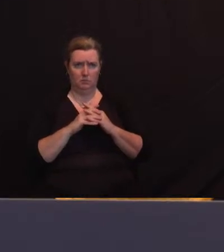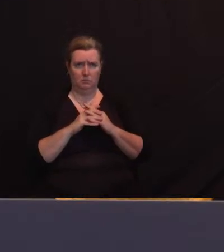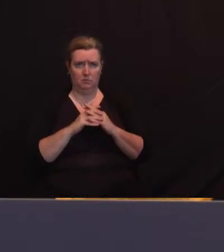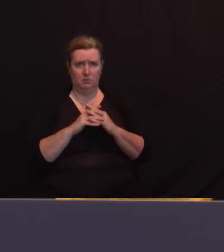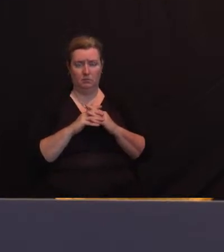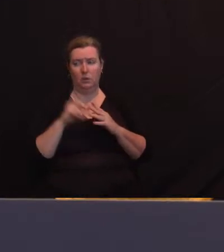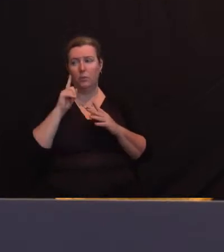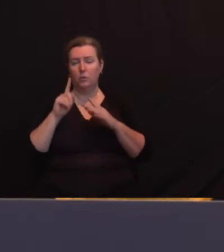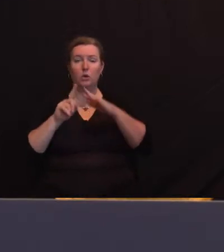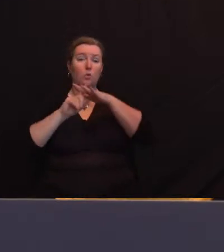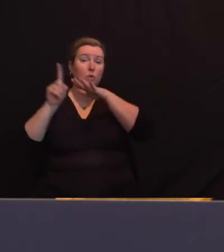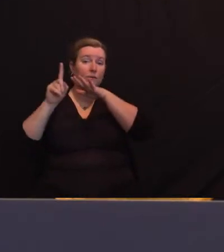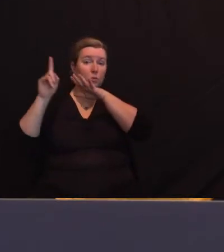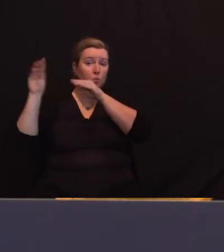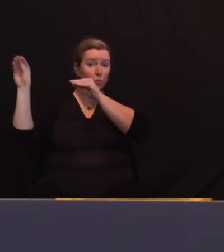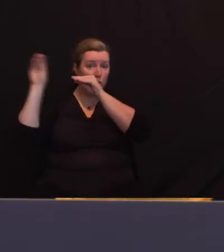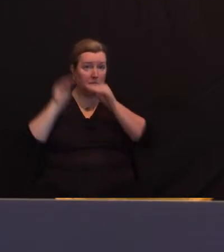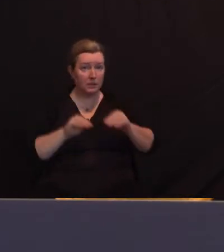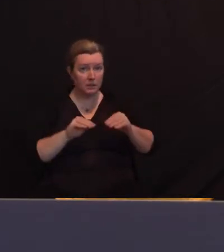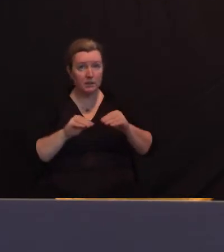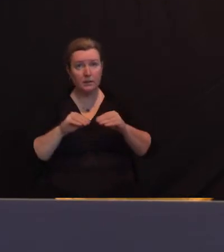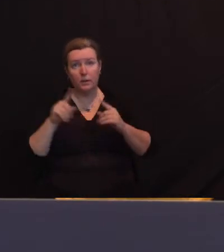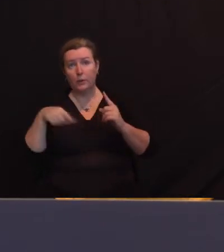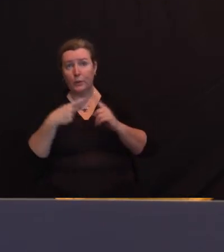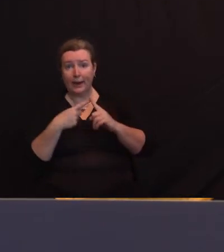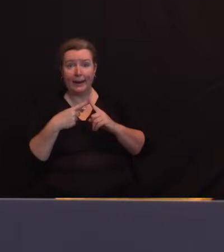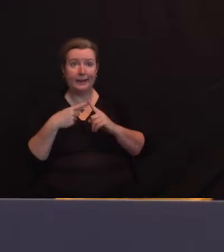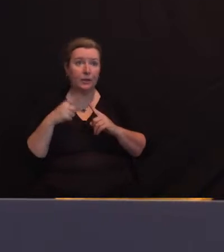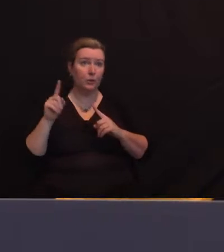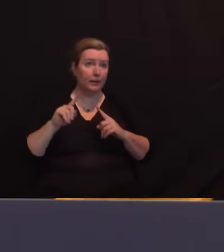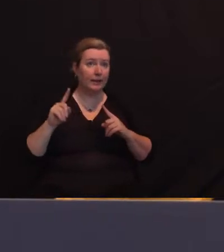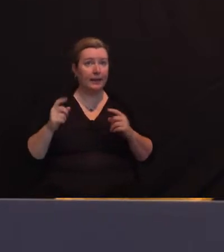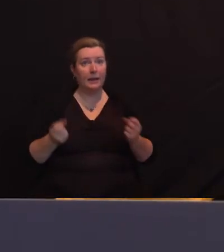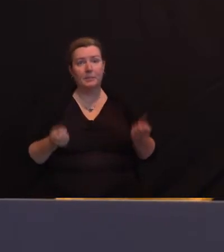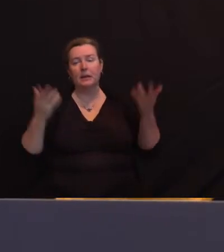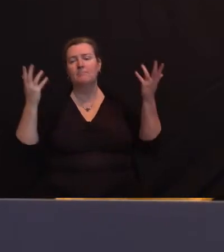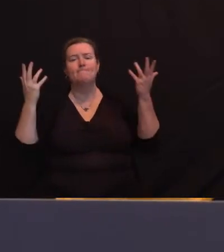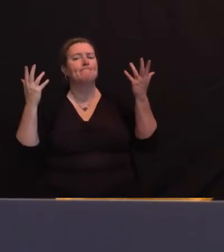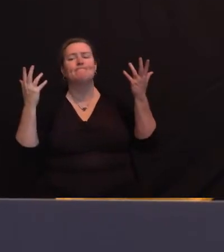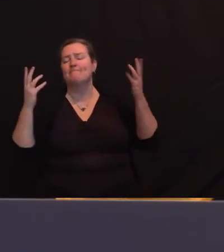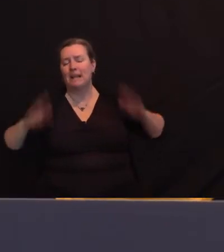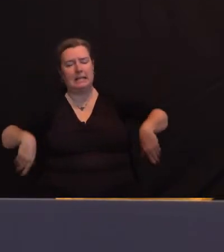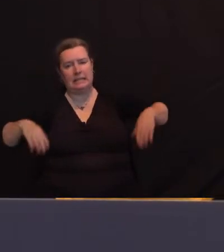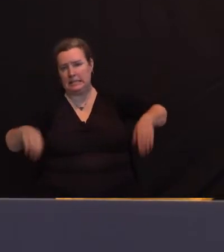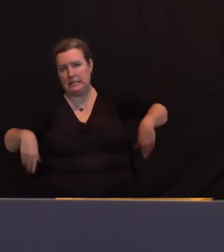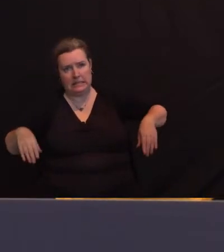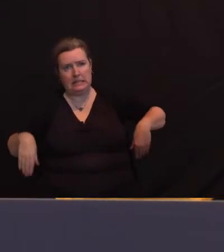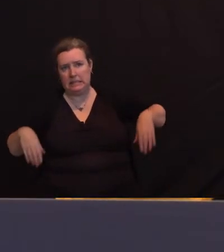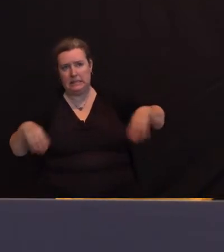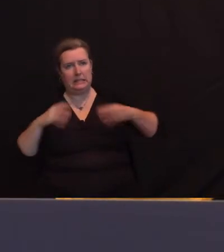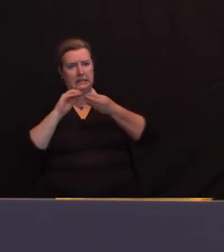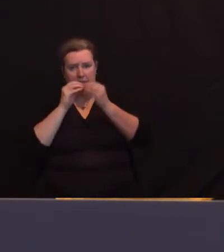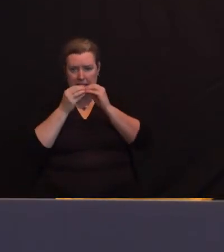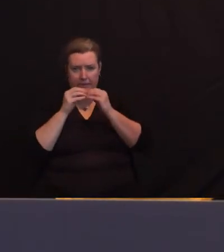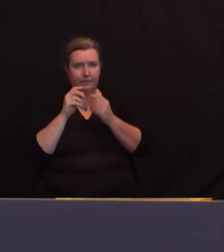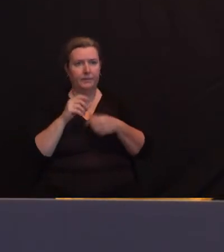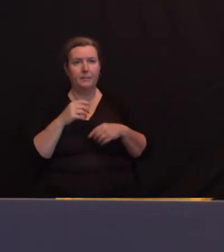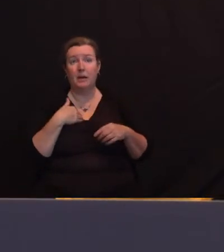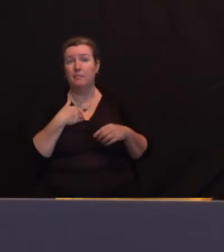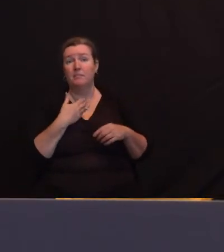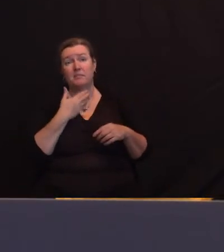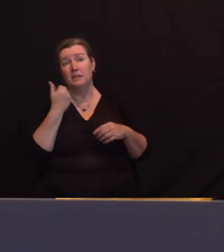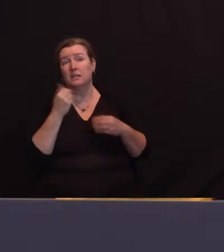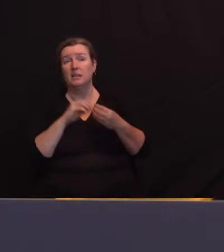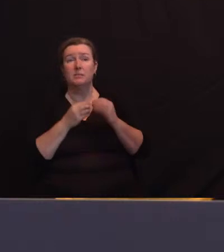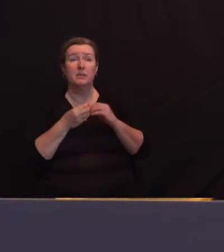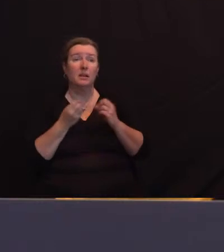many, when, where, etc. I don't have a lot of specific answers, but let me give you the best I can give you. How many?